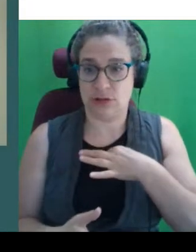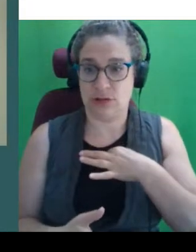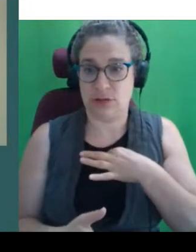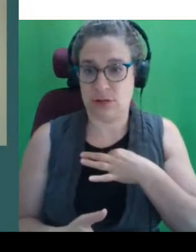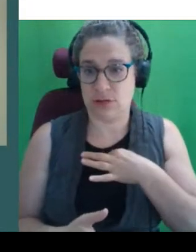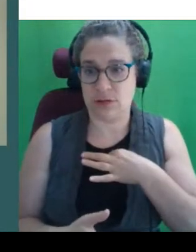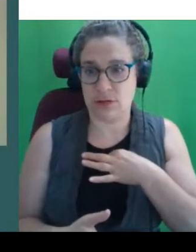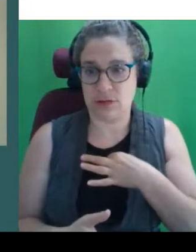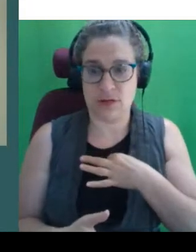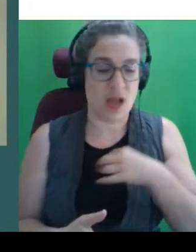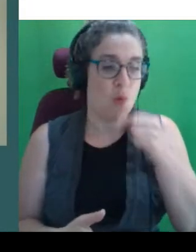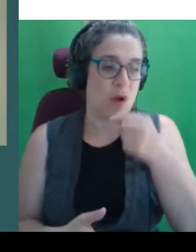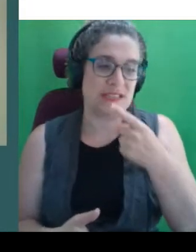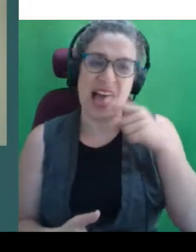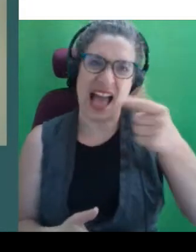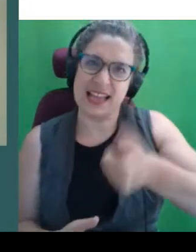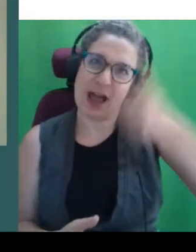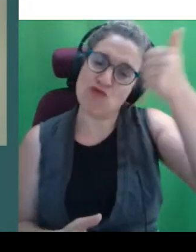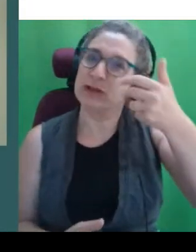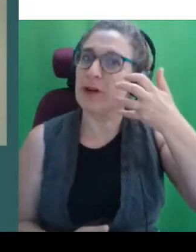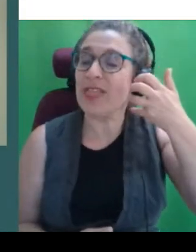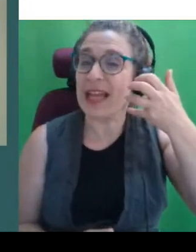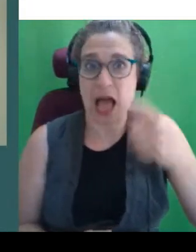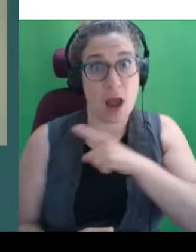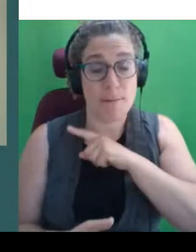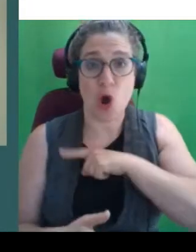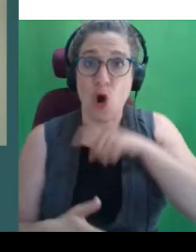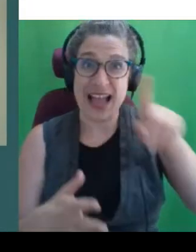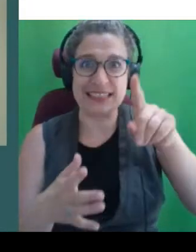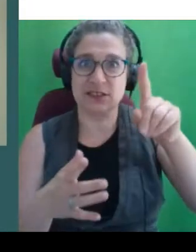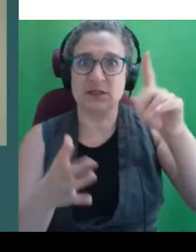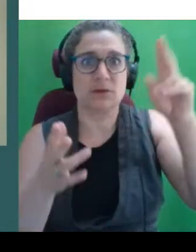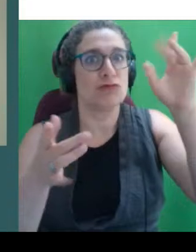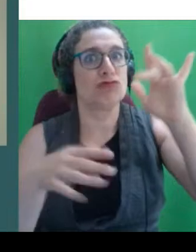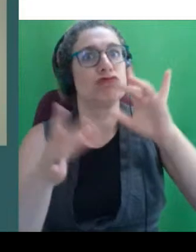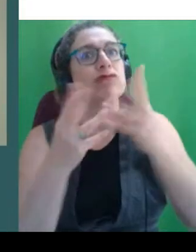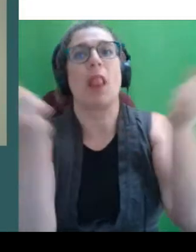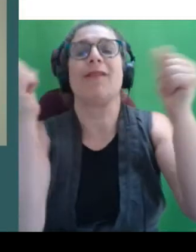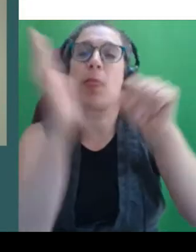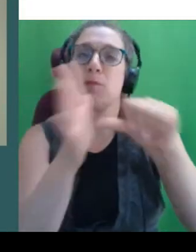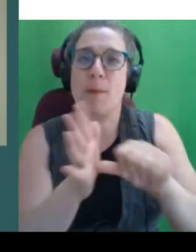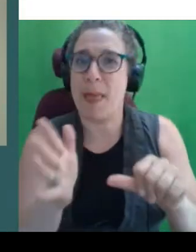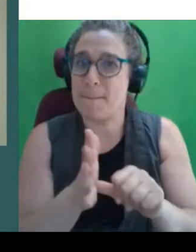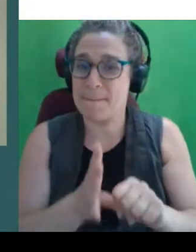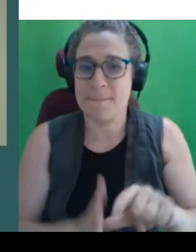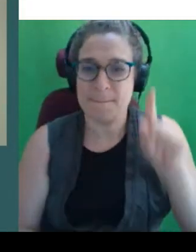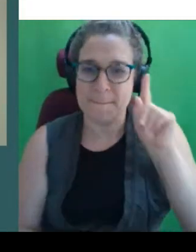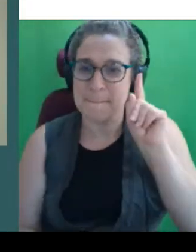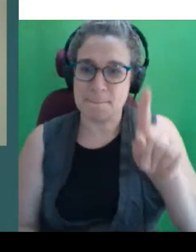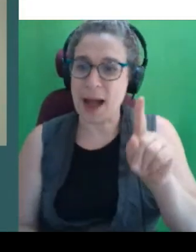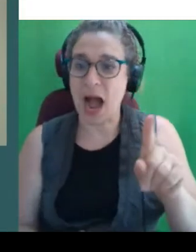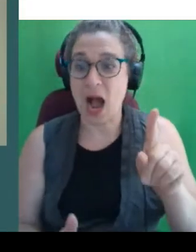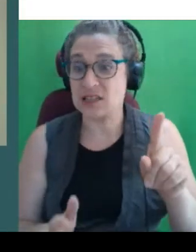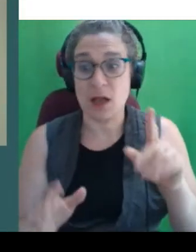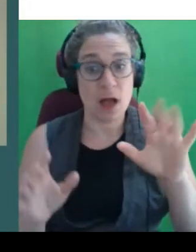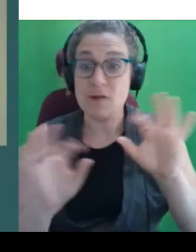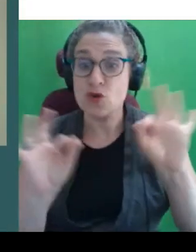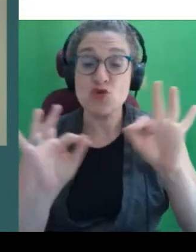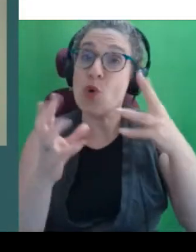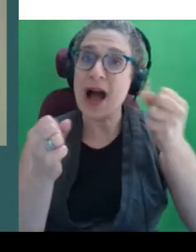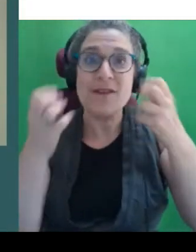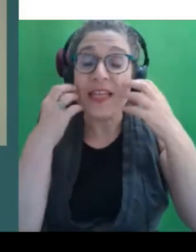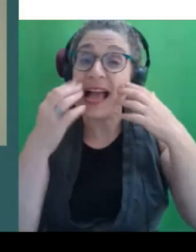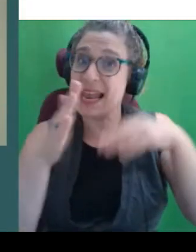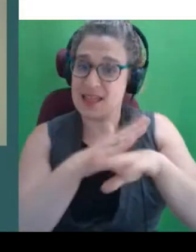get rid of the cat, because it takes away all that. And in time, not having the cat in the house will reduce